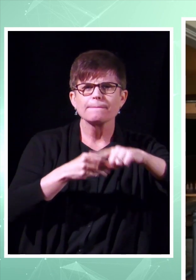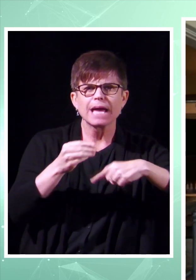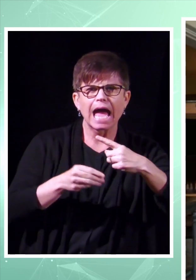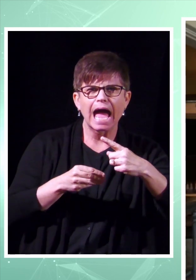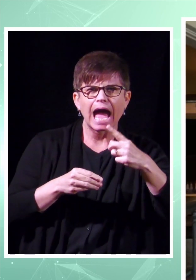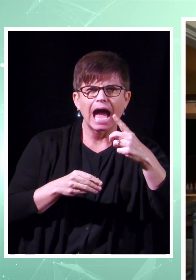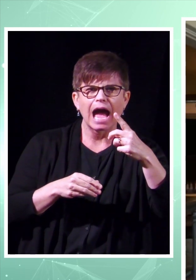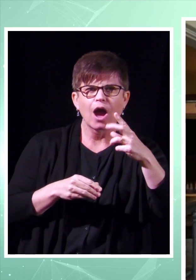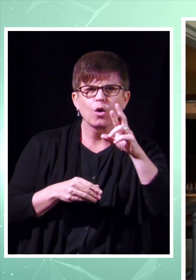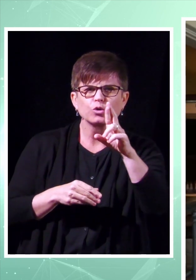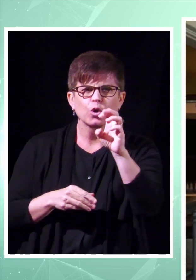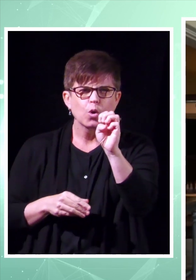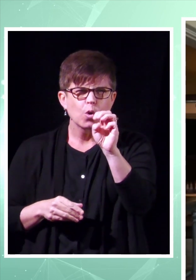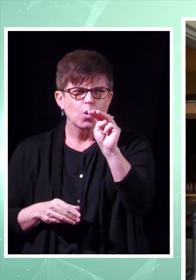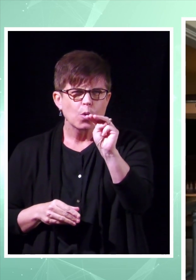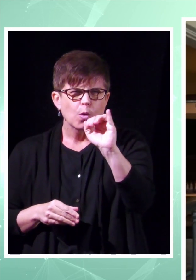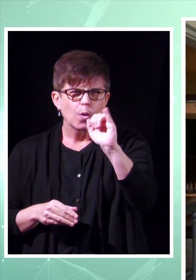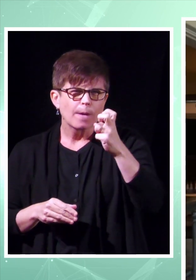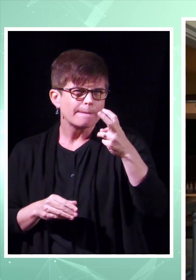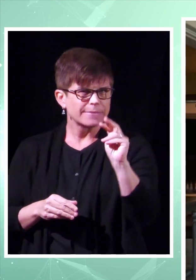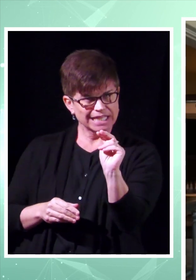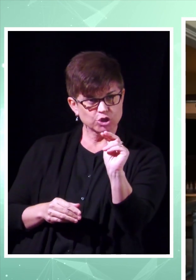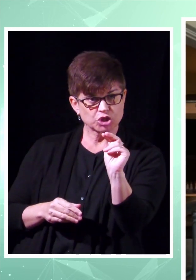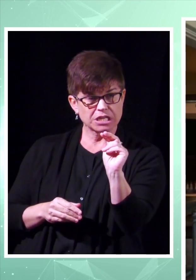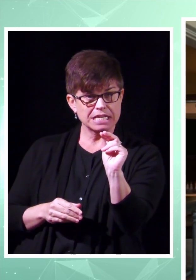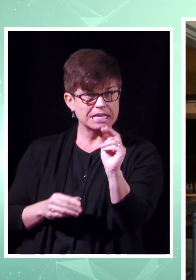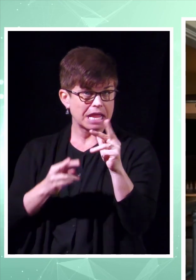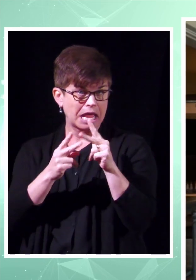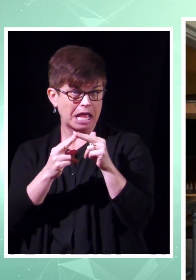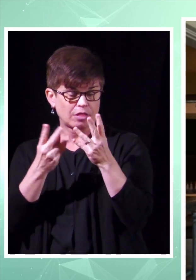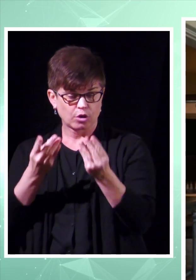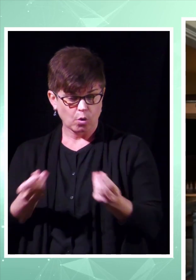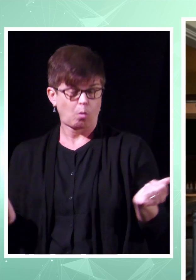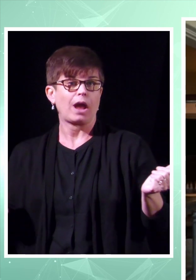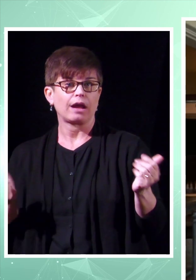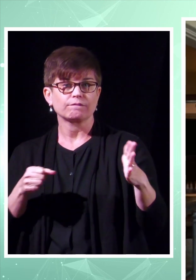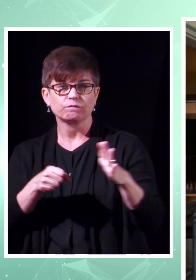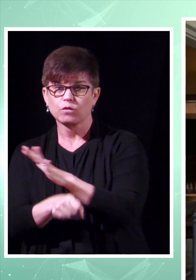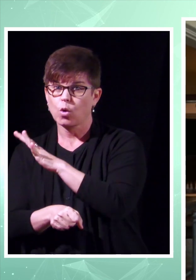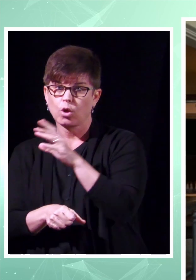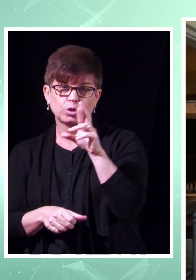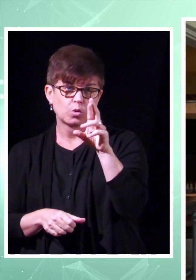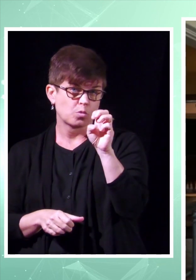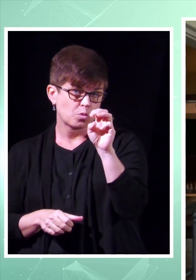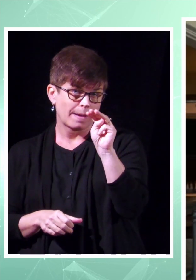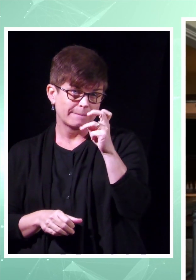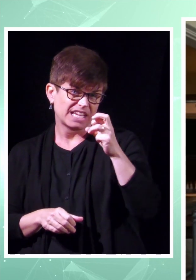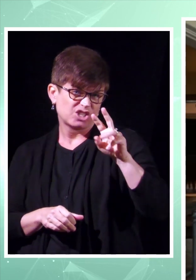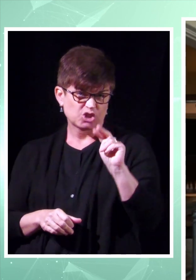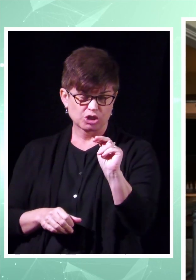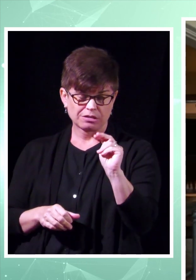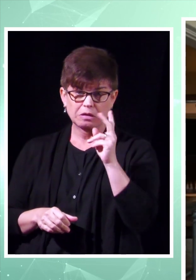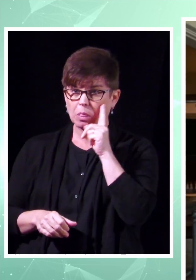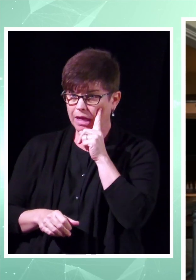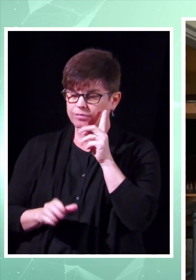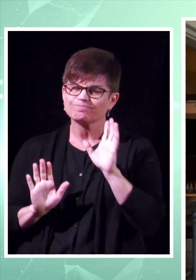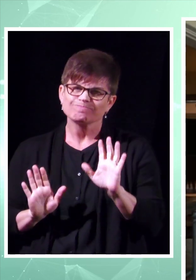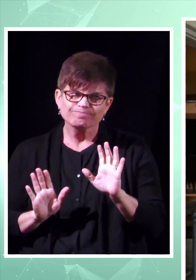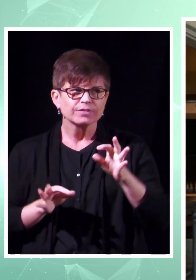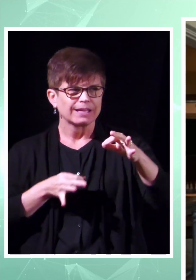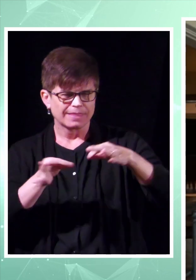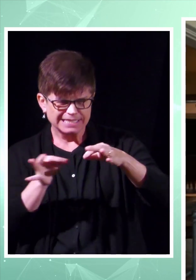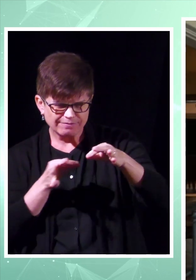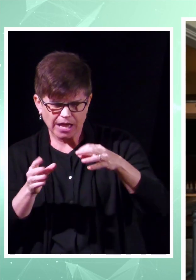you would ever be in a position where you'd have either go away or have full remission? So let's define the